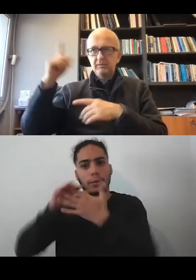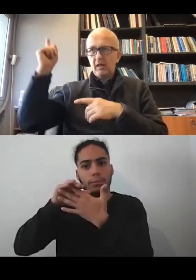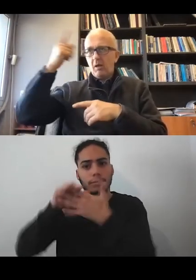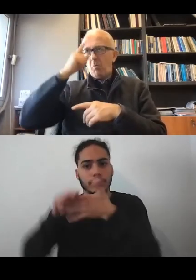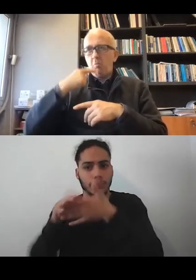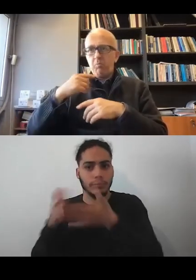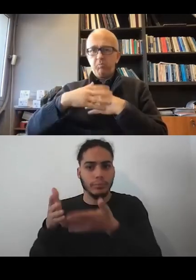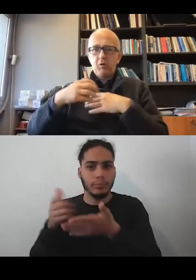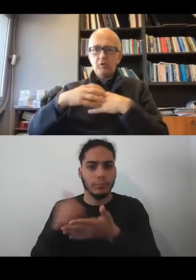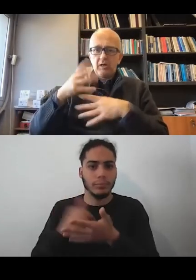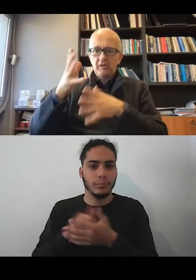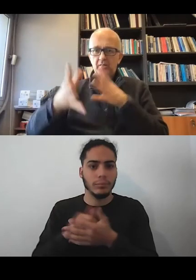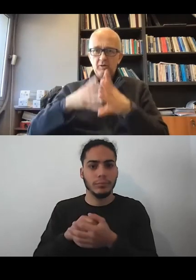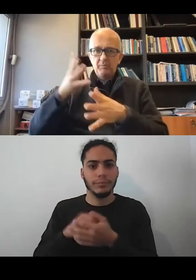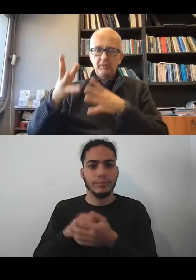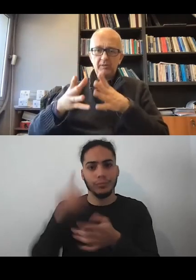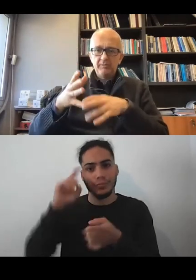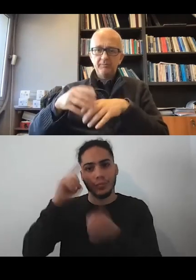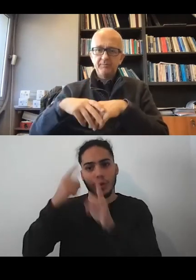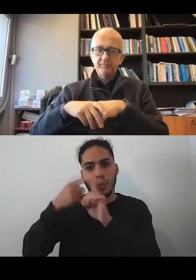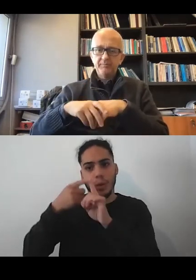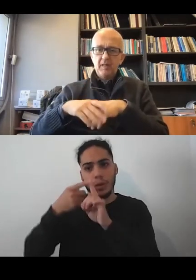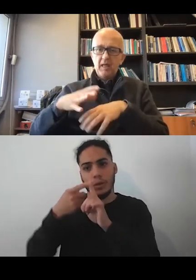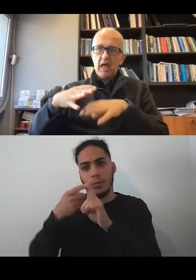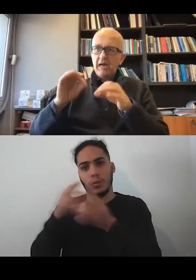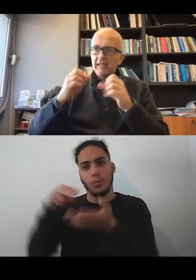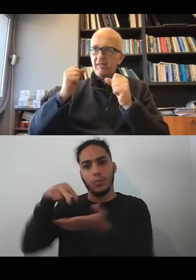to its final position,